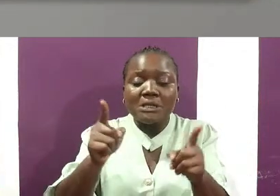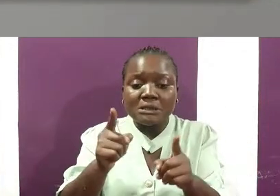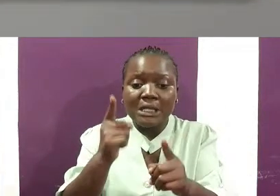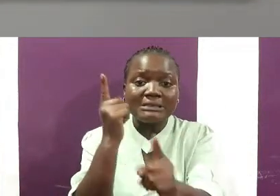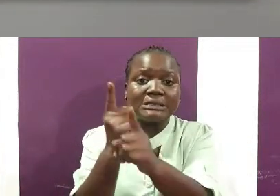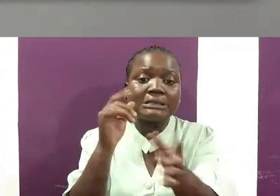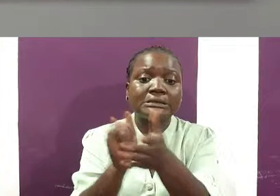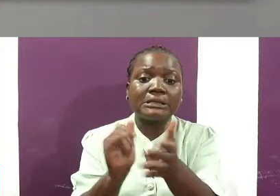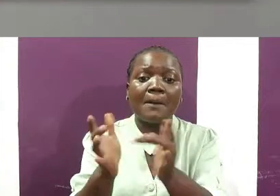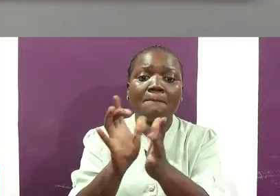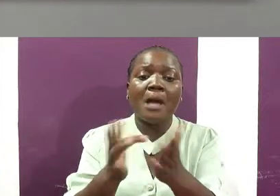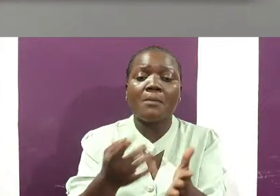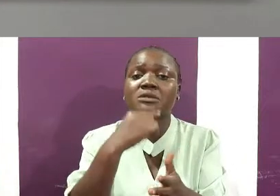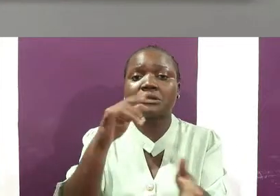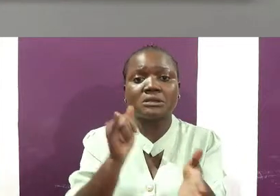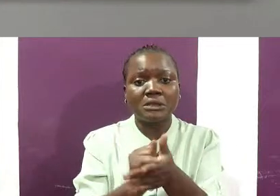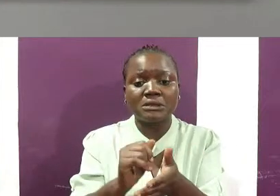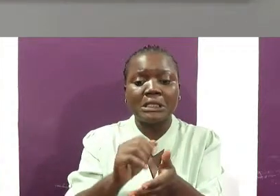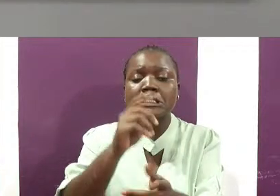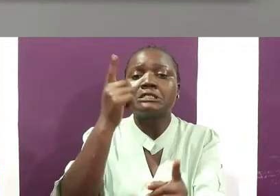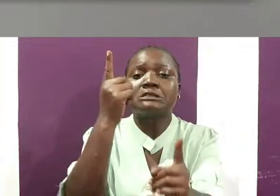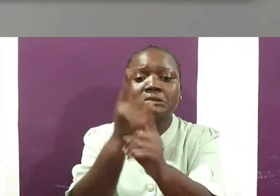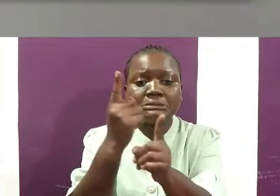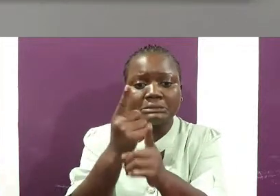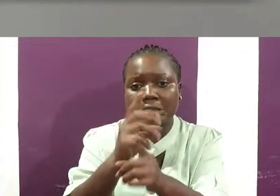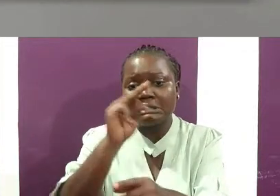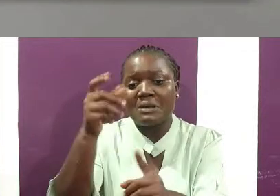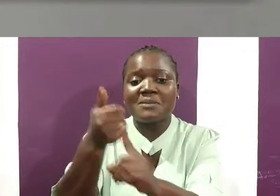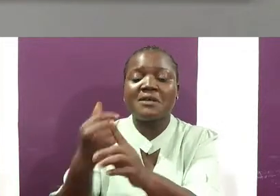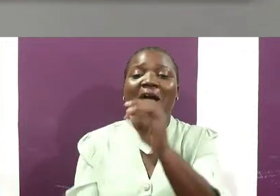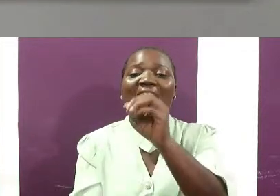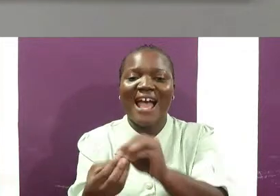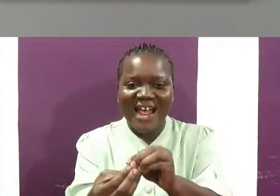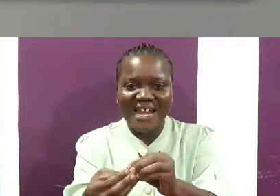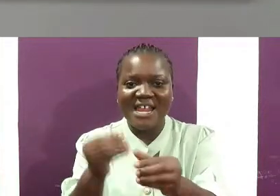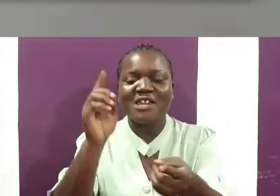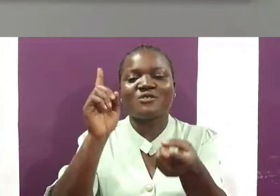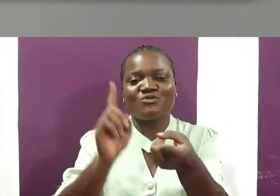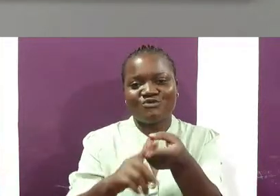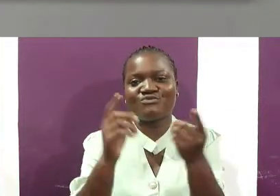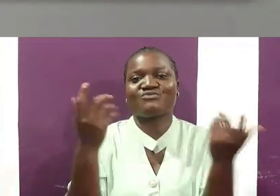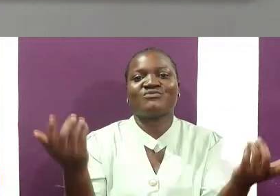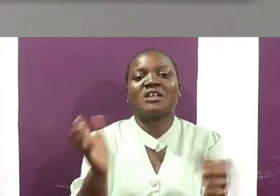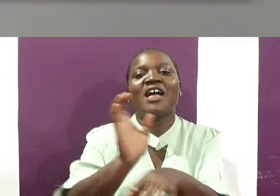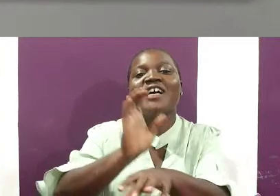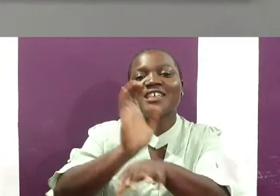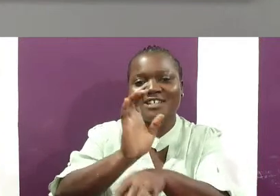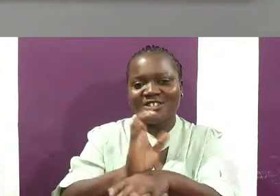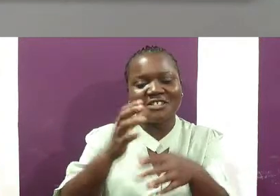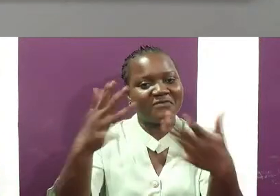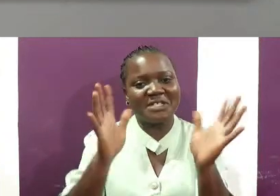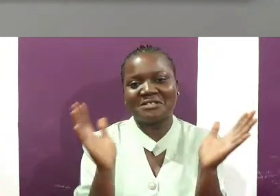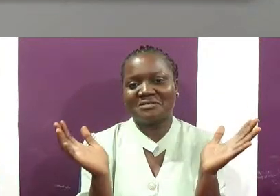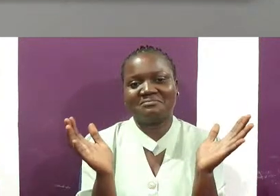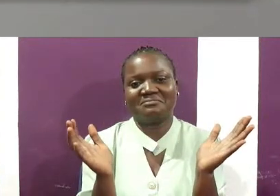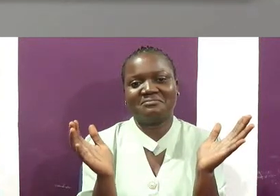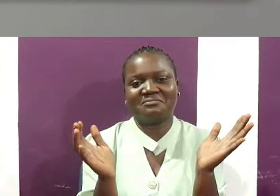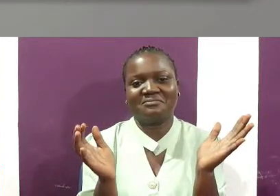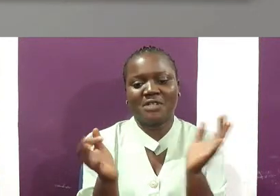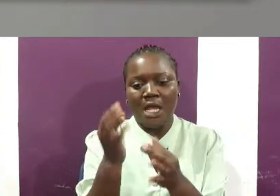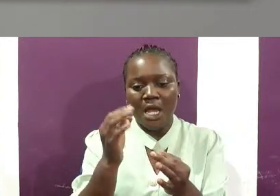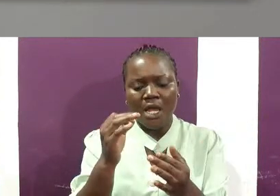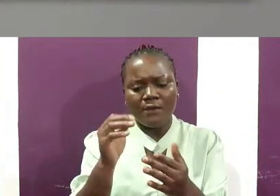It's not until we look at verse 47 that we realize they were added to the church. Oh, na yeko yenim ni koduru